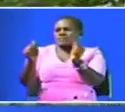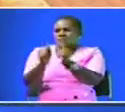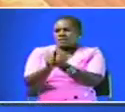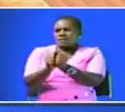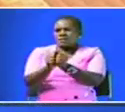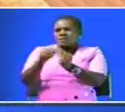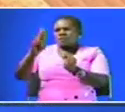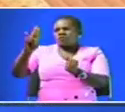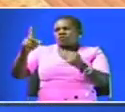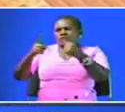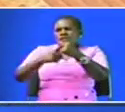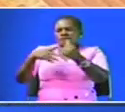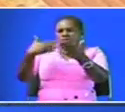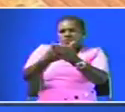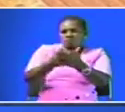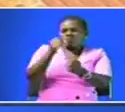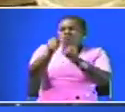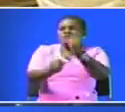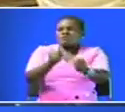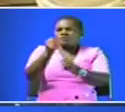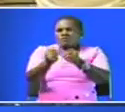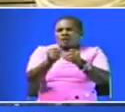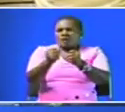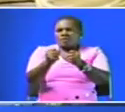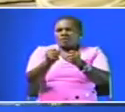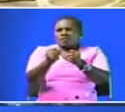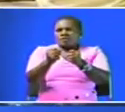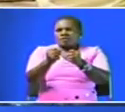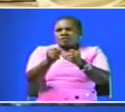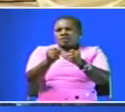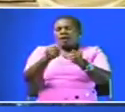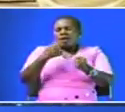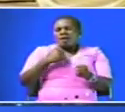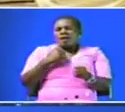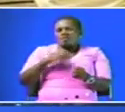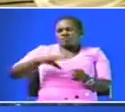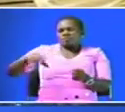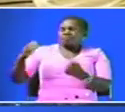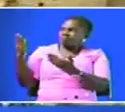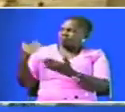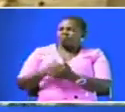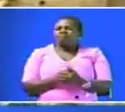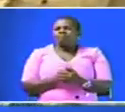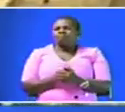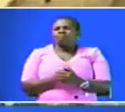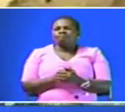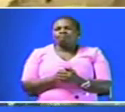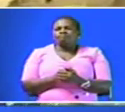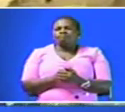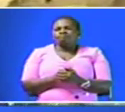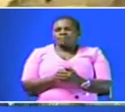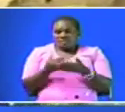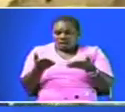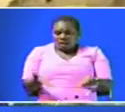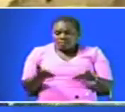between 1946 to 1955 is still standing in the middle of Elgeyo escarpment. Hapa mali